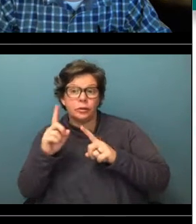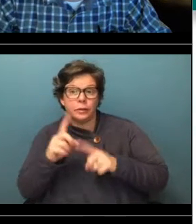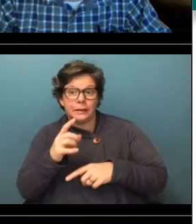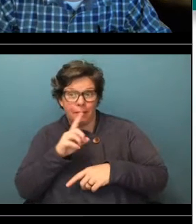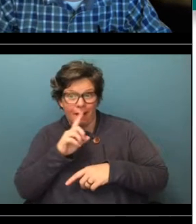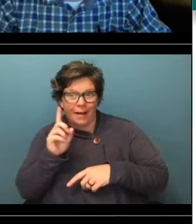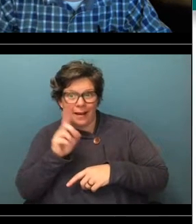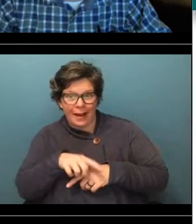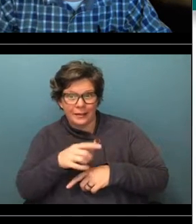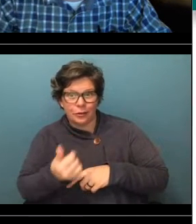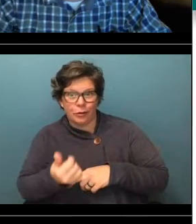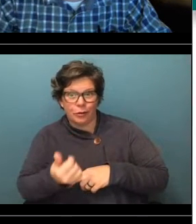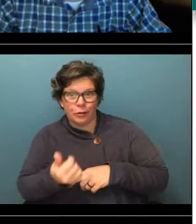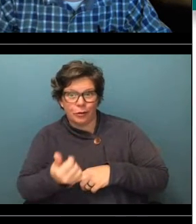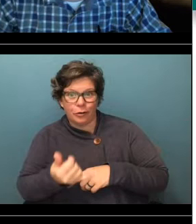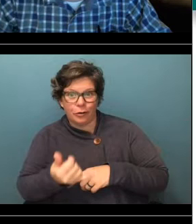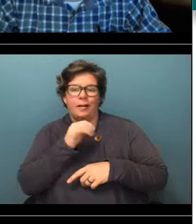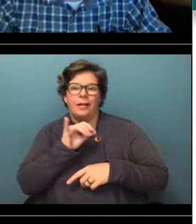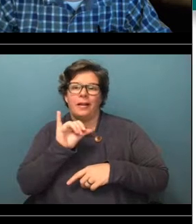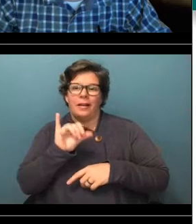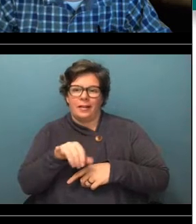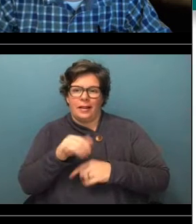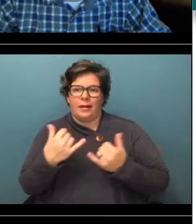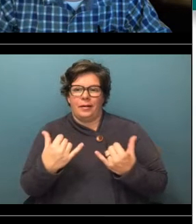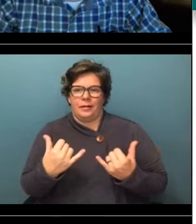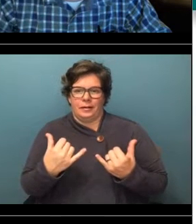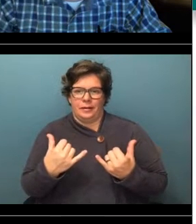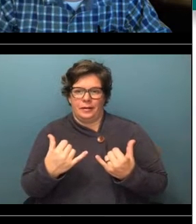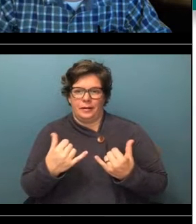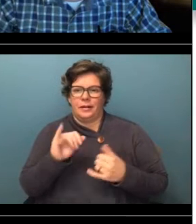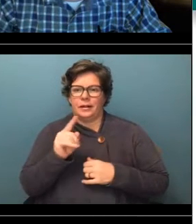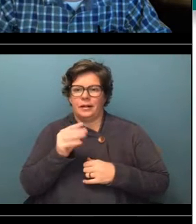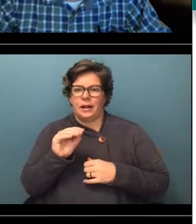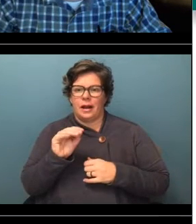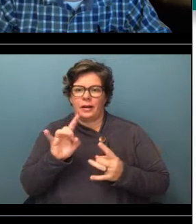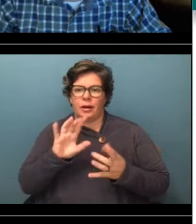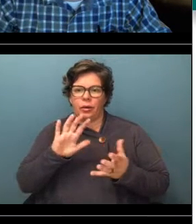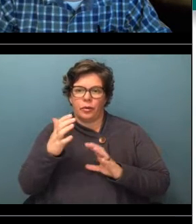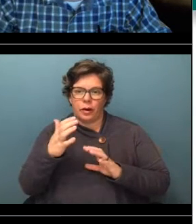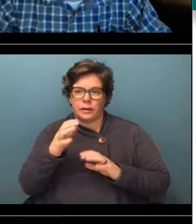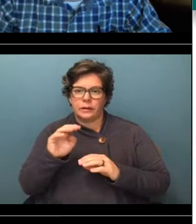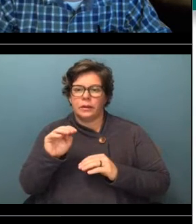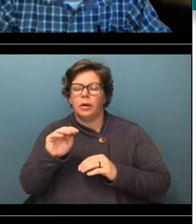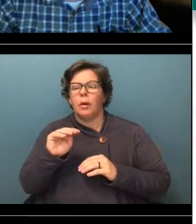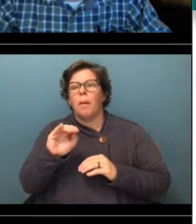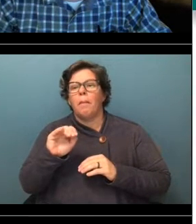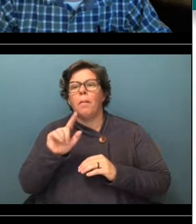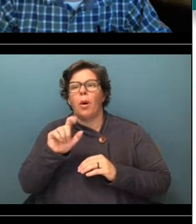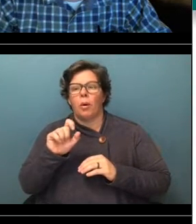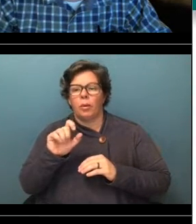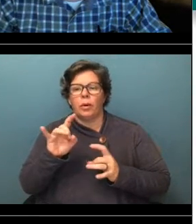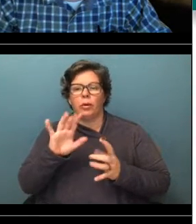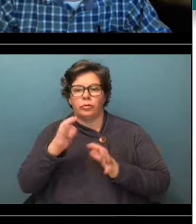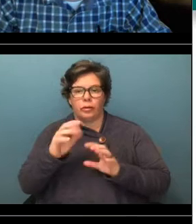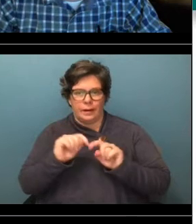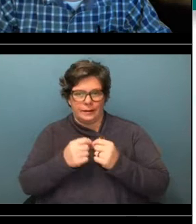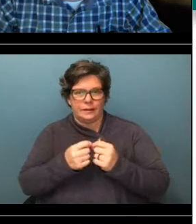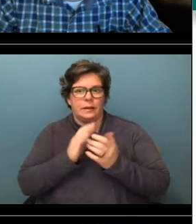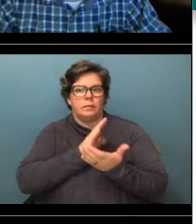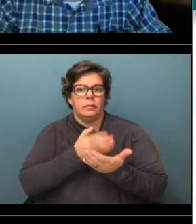respond. And that right now is Idaho's mobile crisis teams. And then